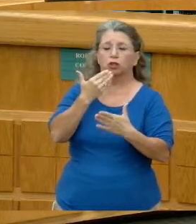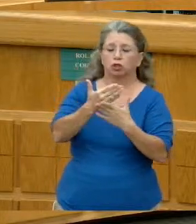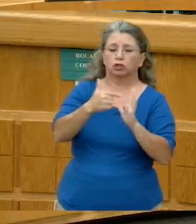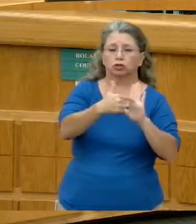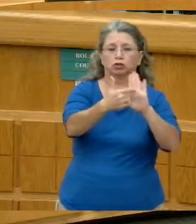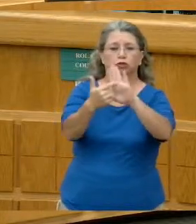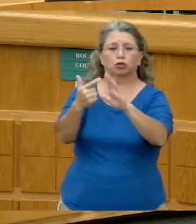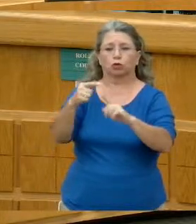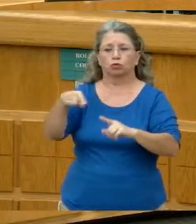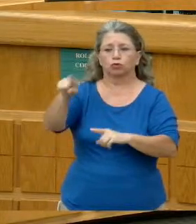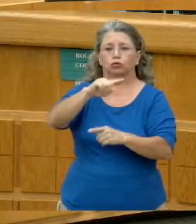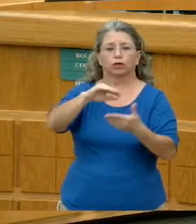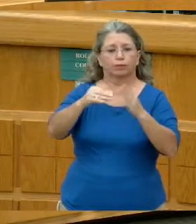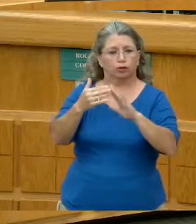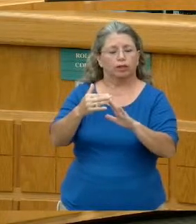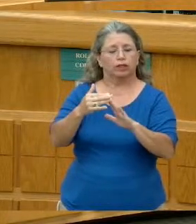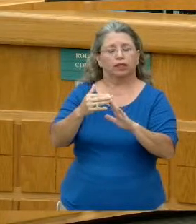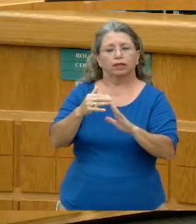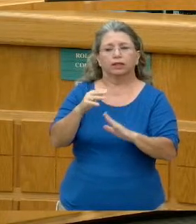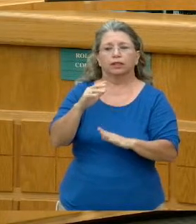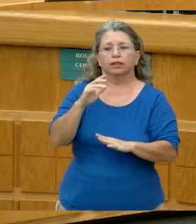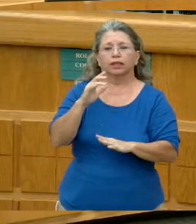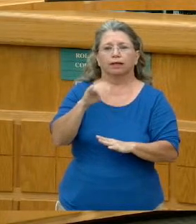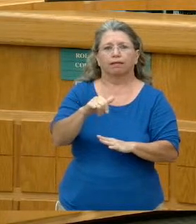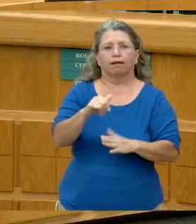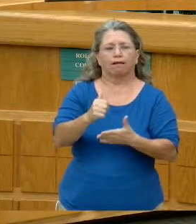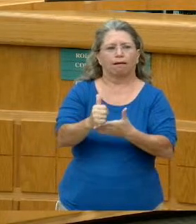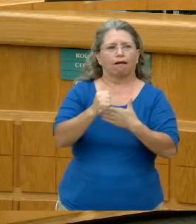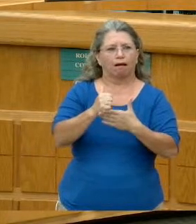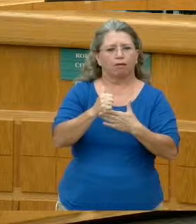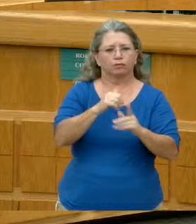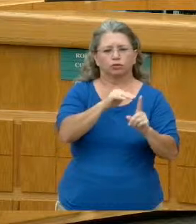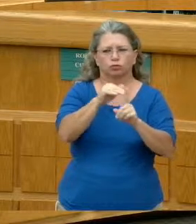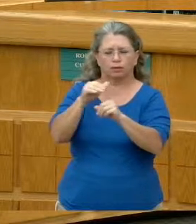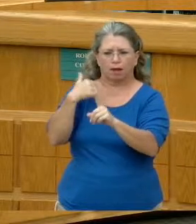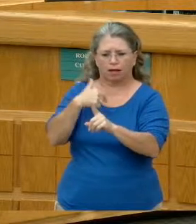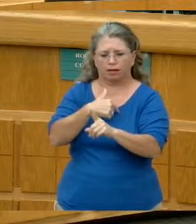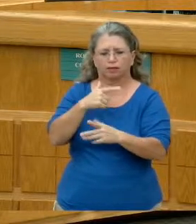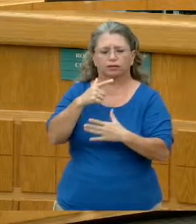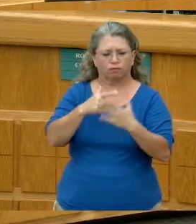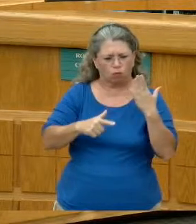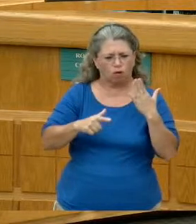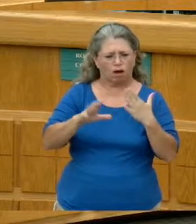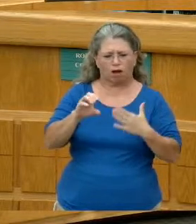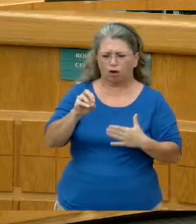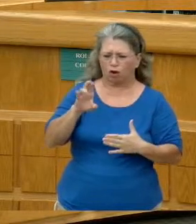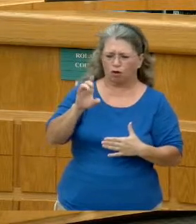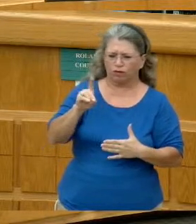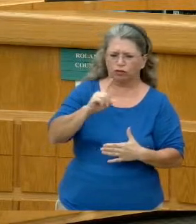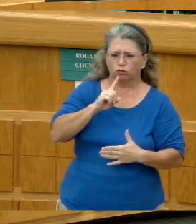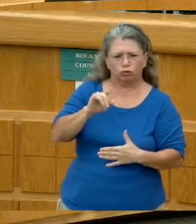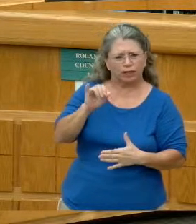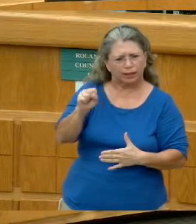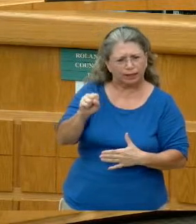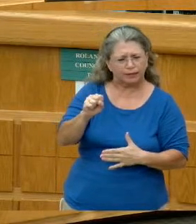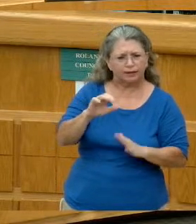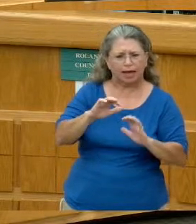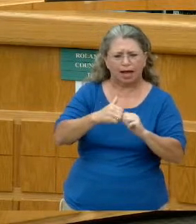forum today. And it reminds us of what COVID is and how it's so destructive to the